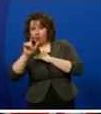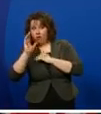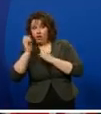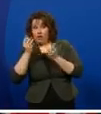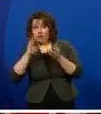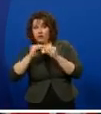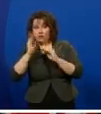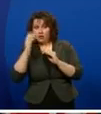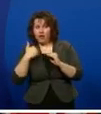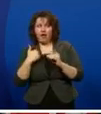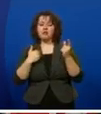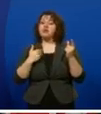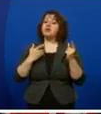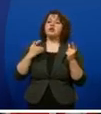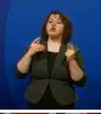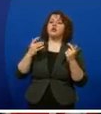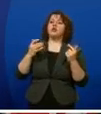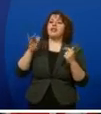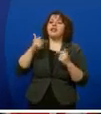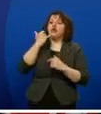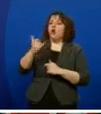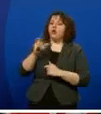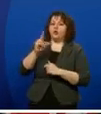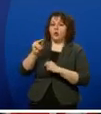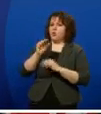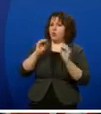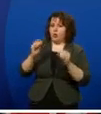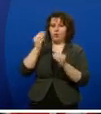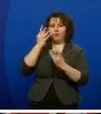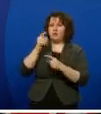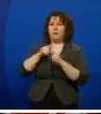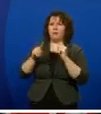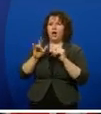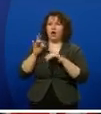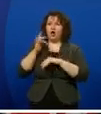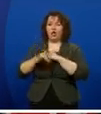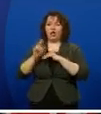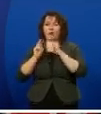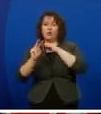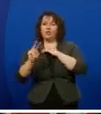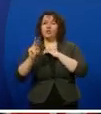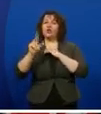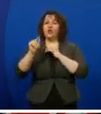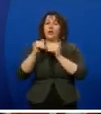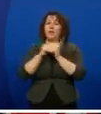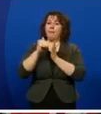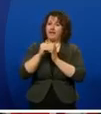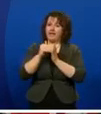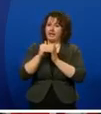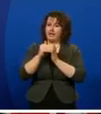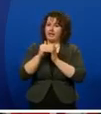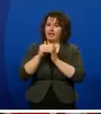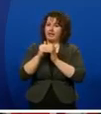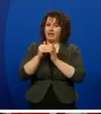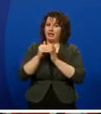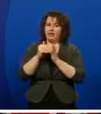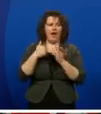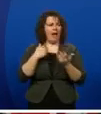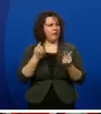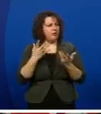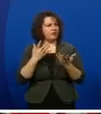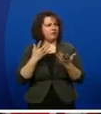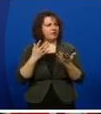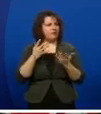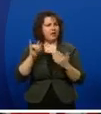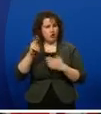I should have that. They didn't on the call, but I think early projections were, I think they were 20 million first, but I think they were saying, how much was it